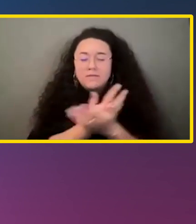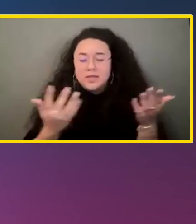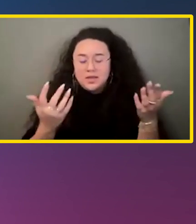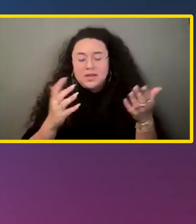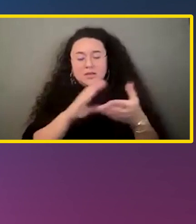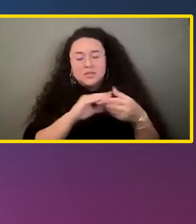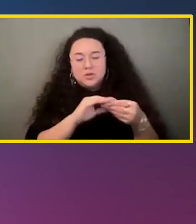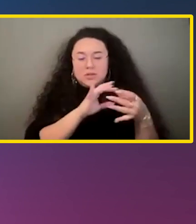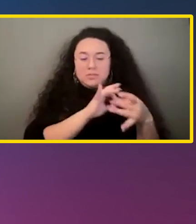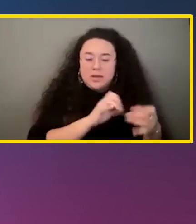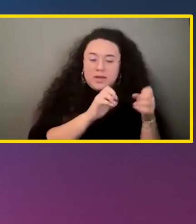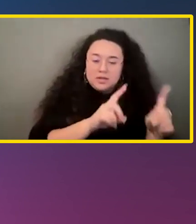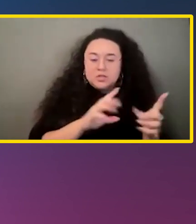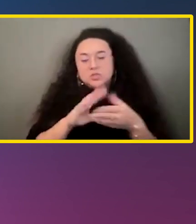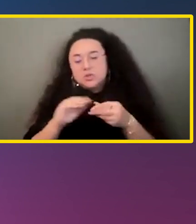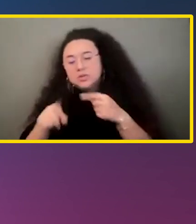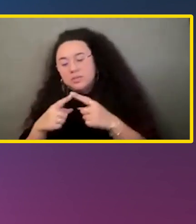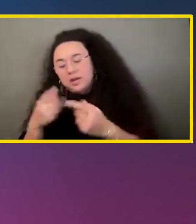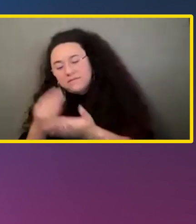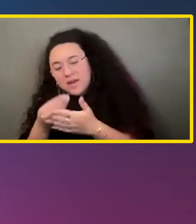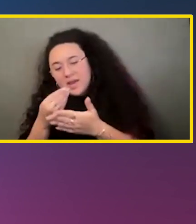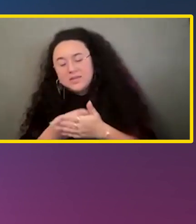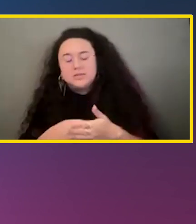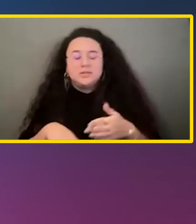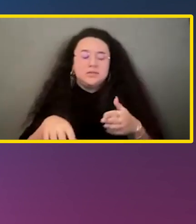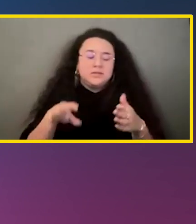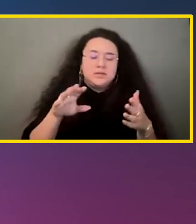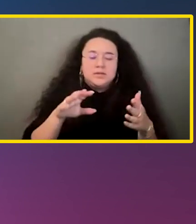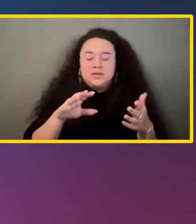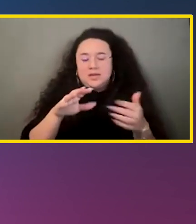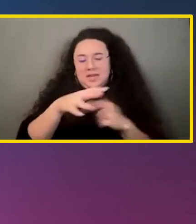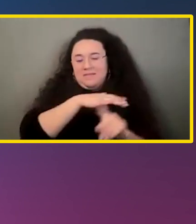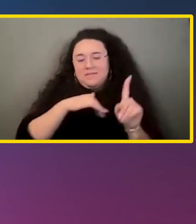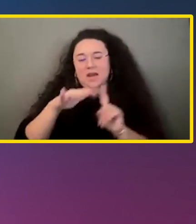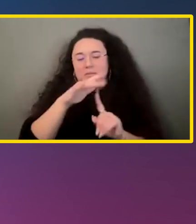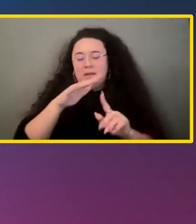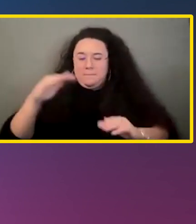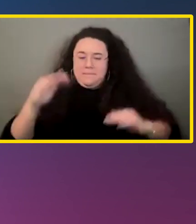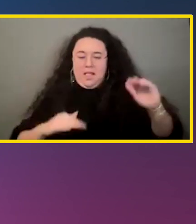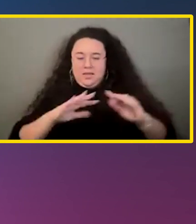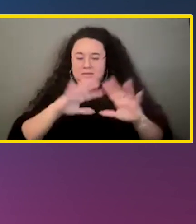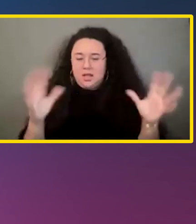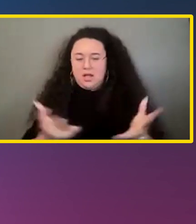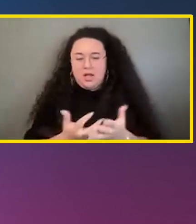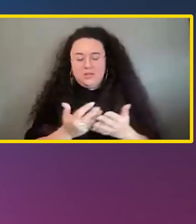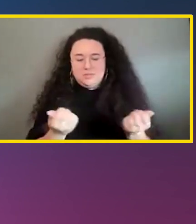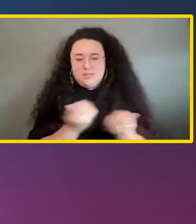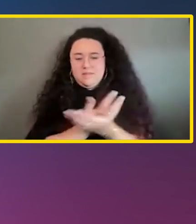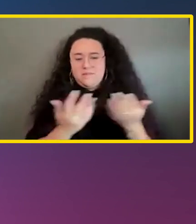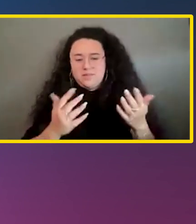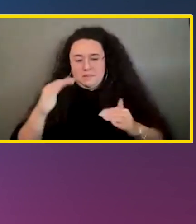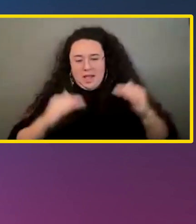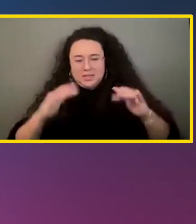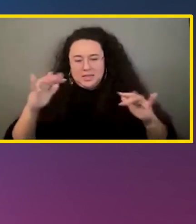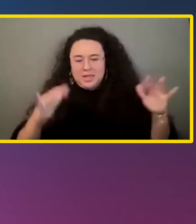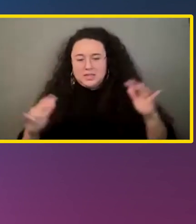stories about education, you try to put stories about finance and environment. You try to really balance this whole newscast out. And in